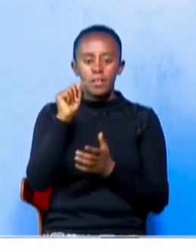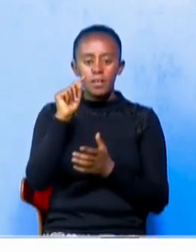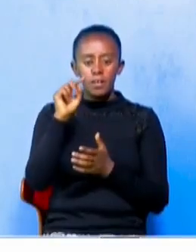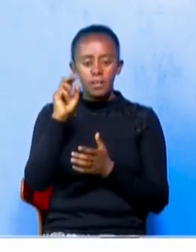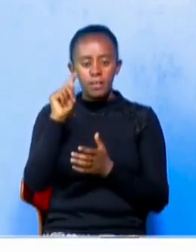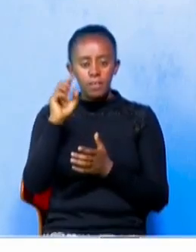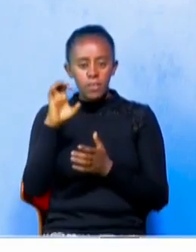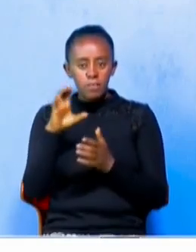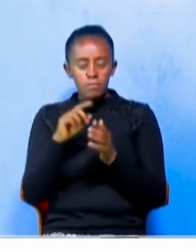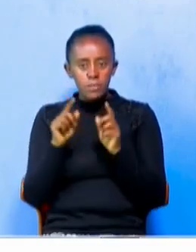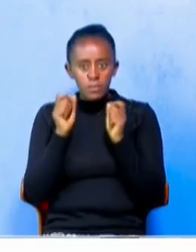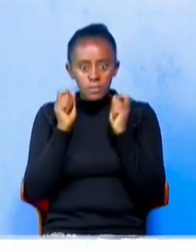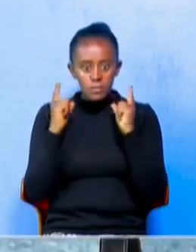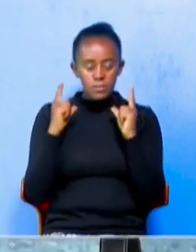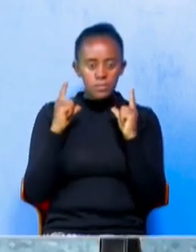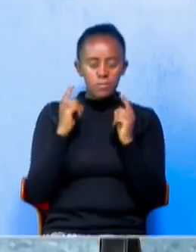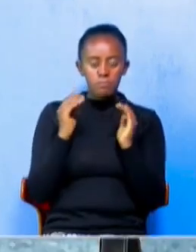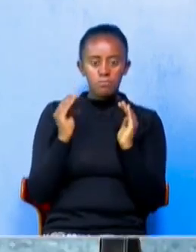Actively, yeah.